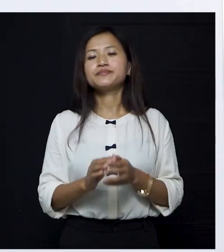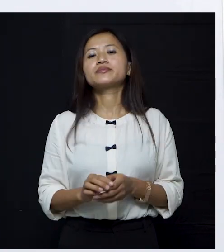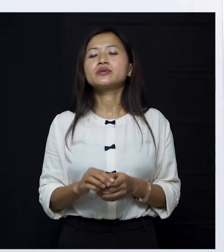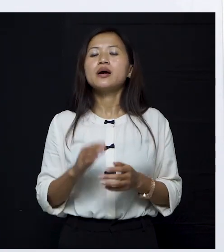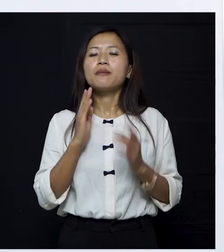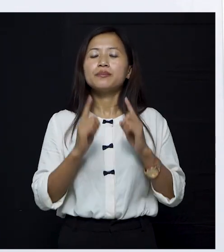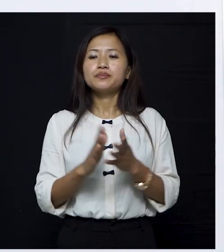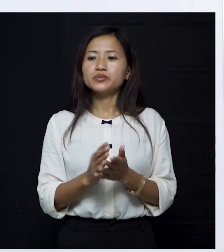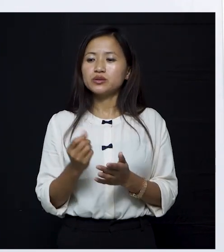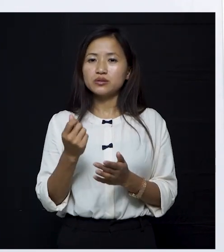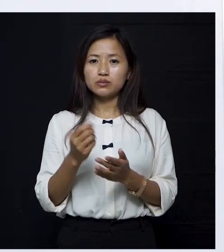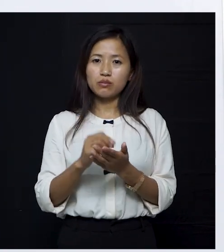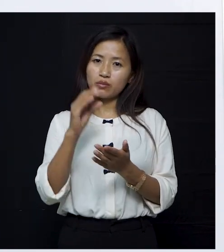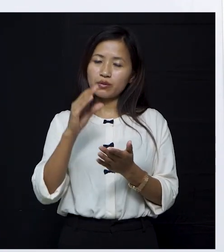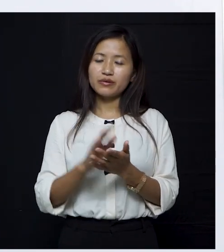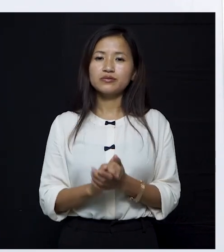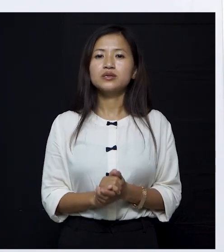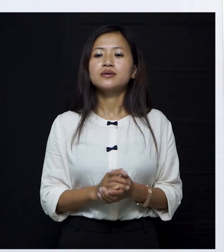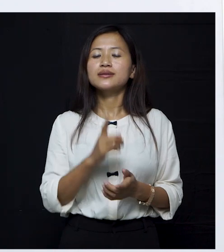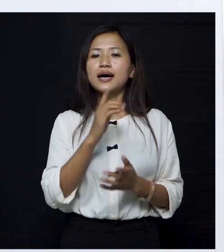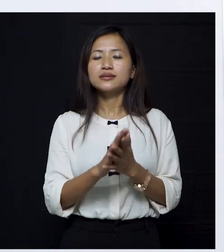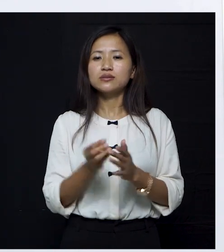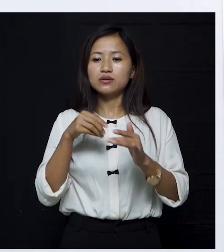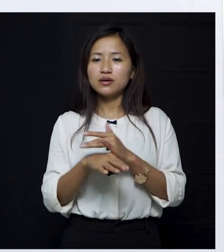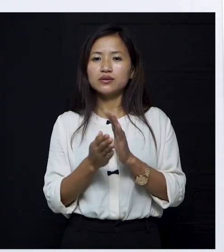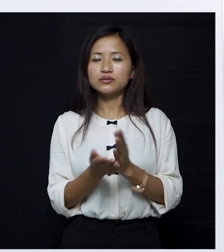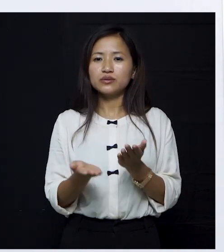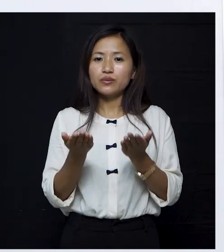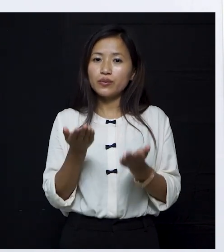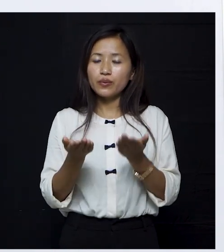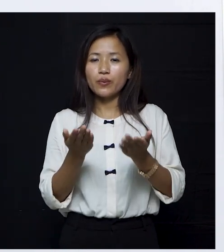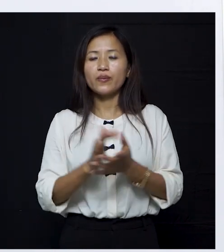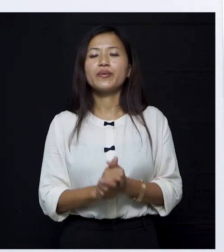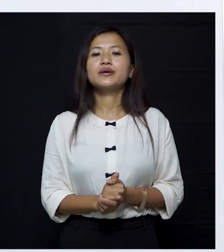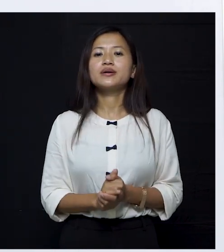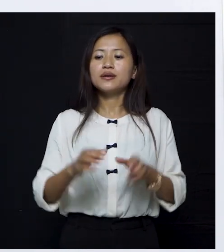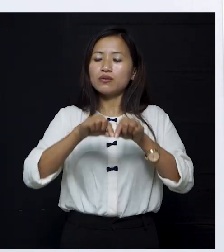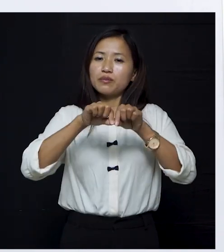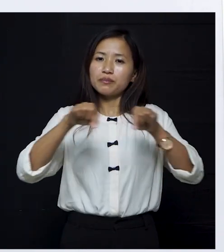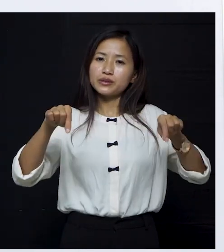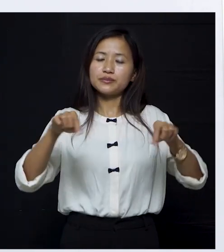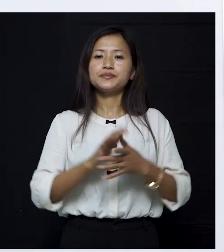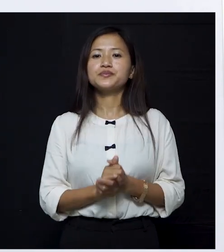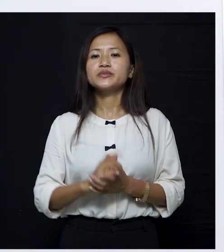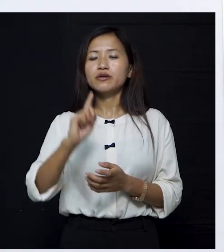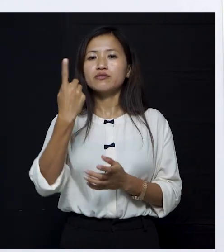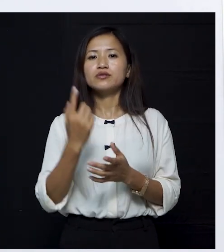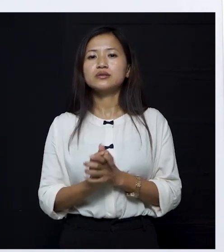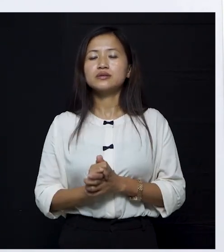of exploitation. So that is called as underweighing or under measurement, okay? That is the